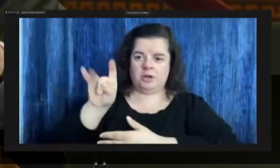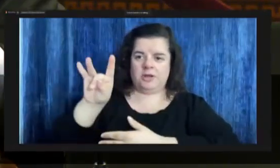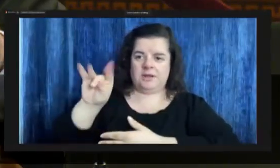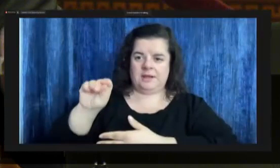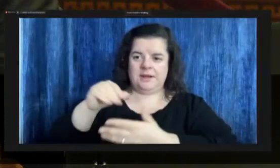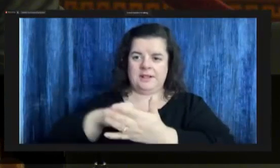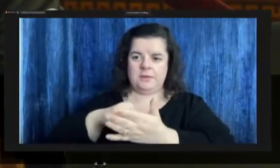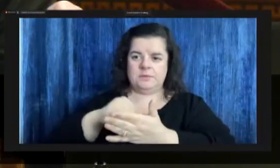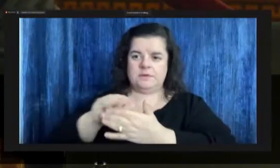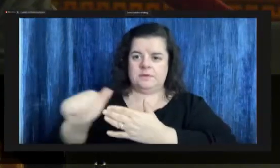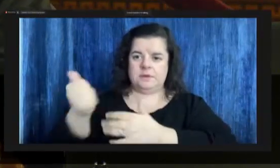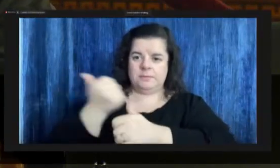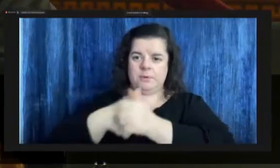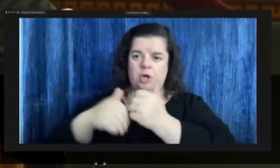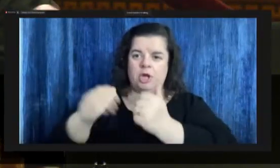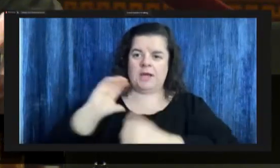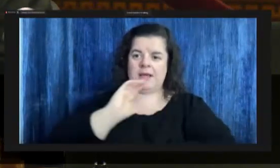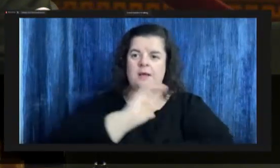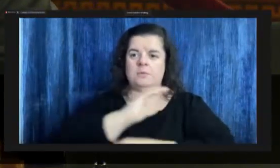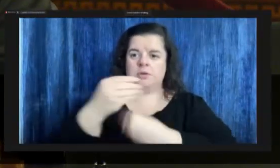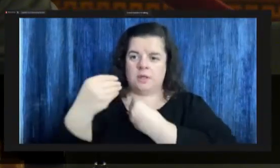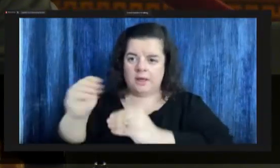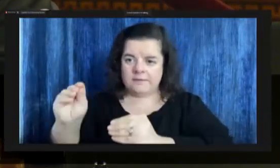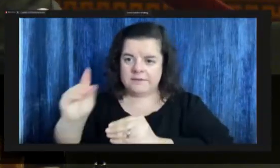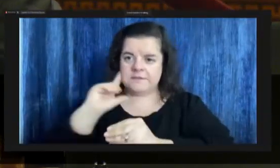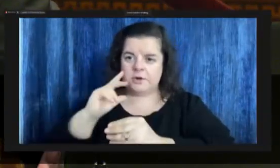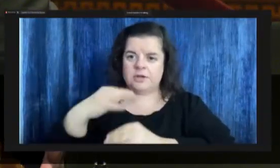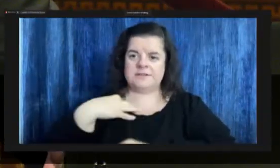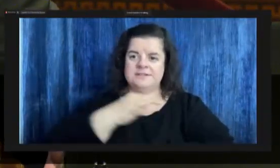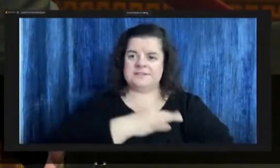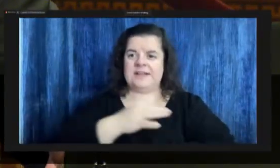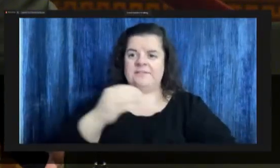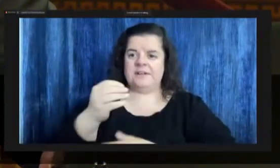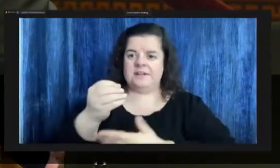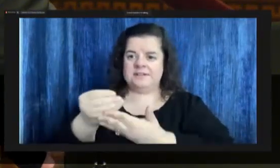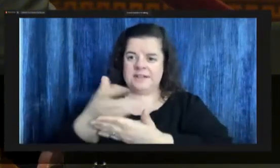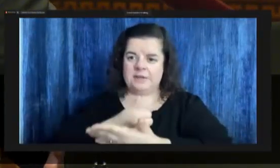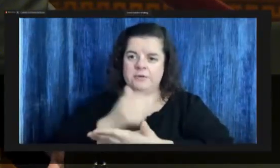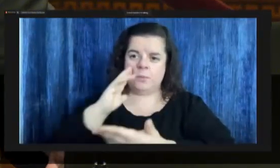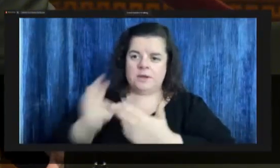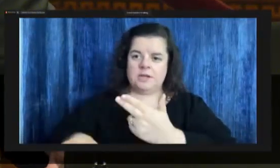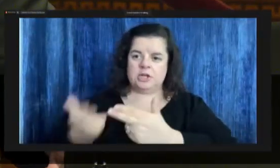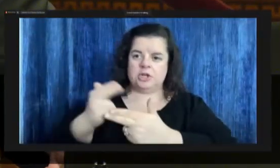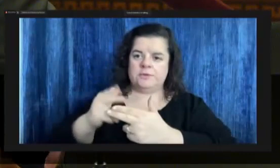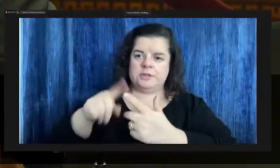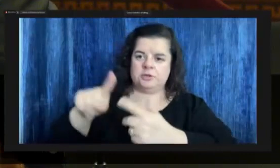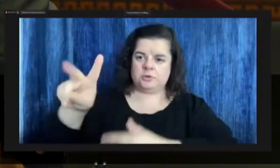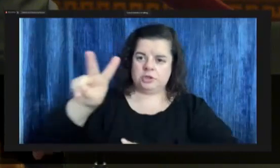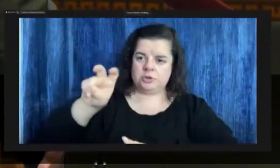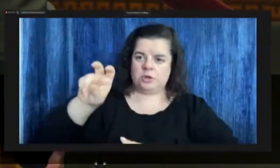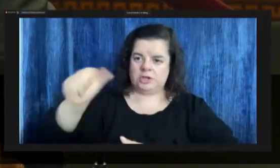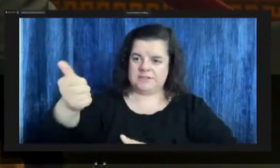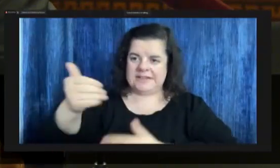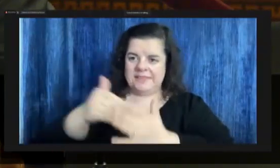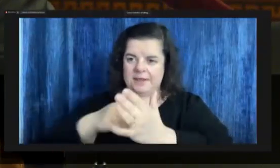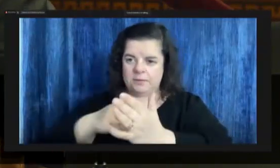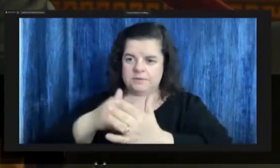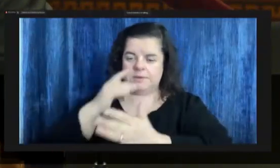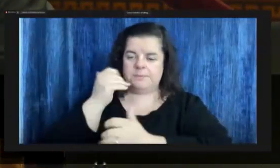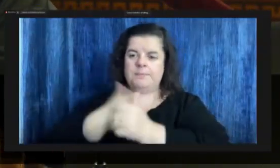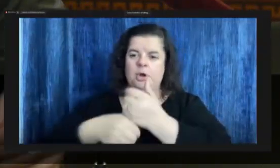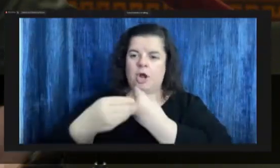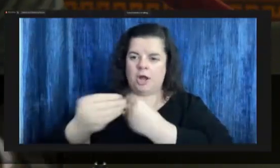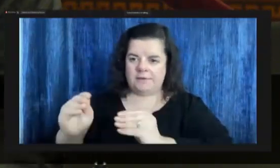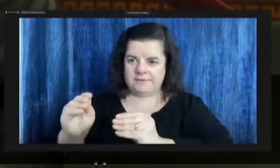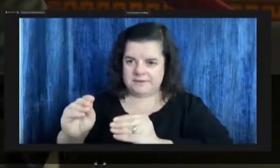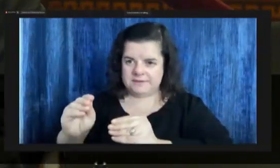$180,000 per council office for staff and salaries. So this would increase that to $210,000 per council